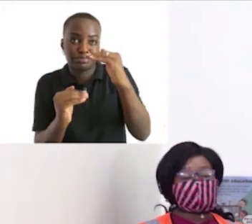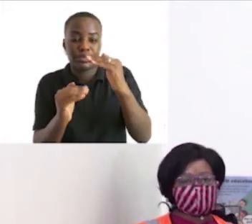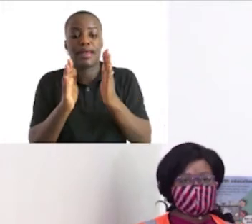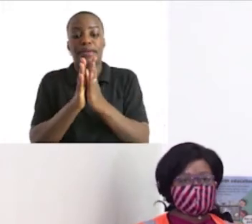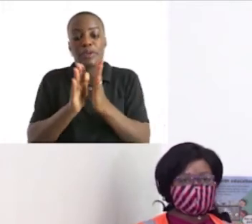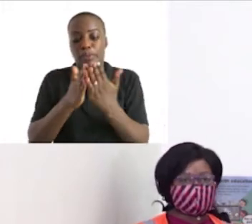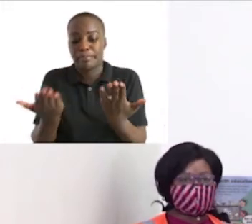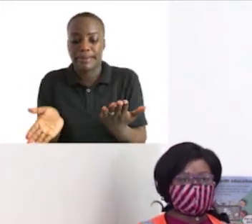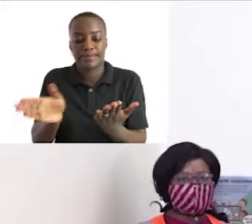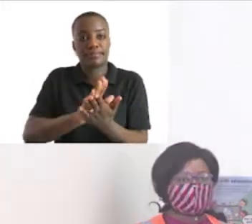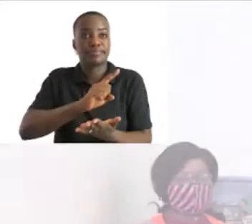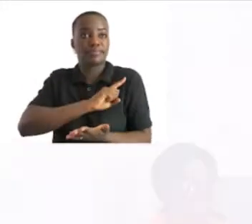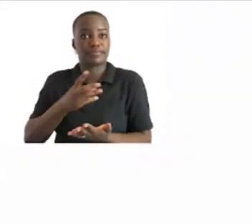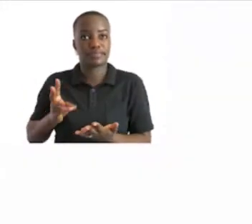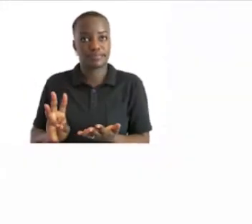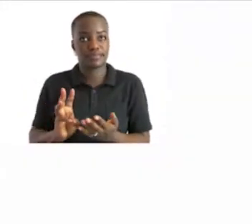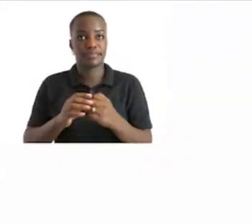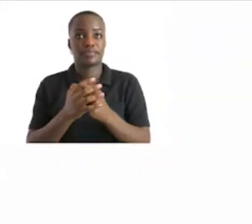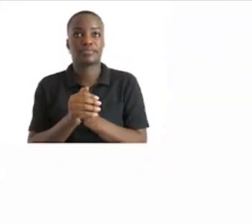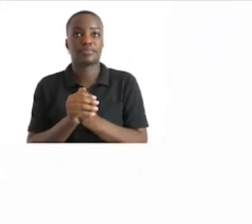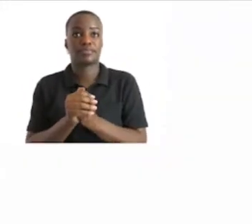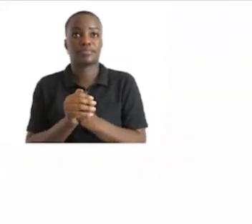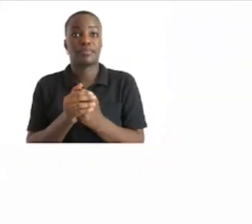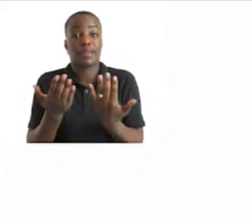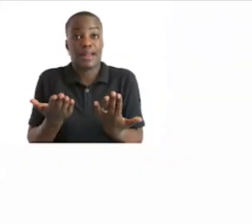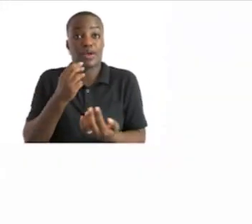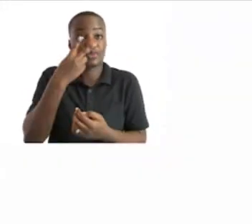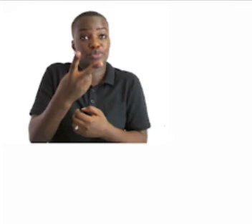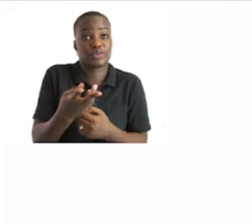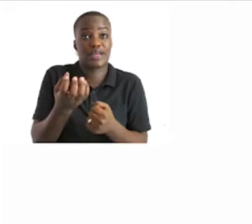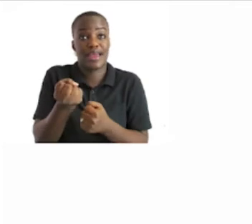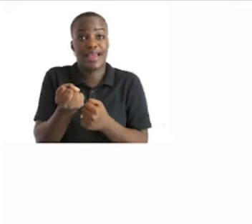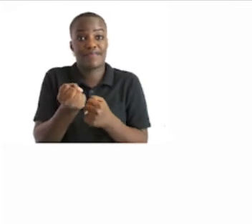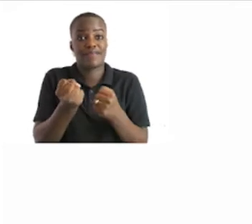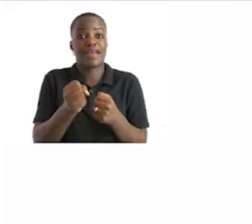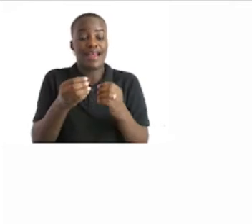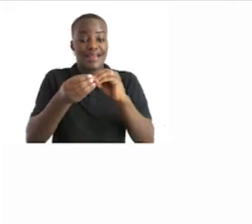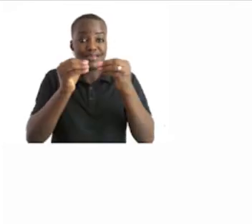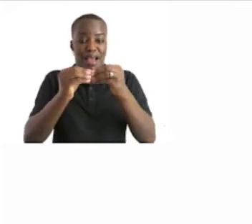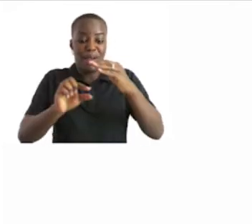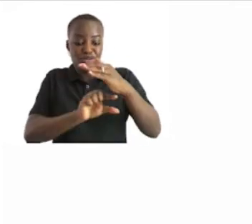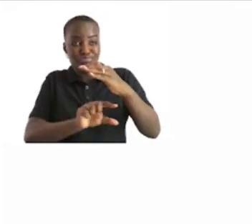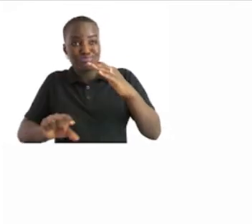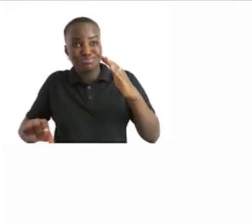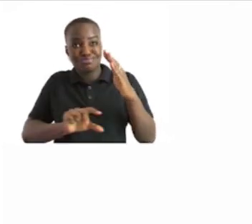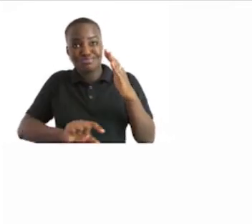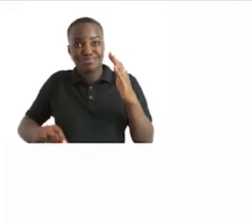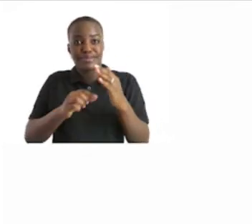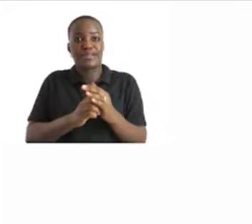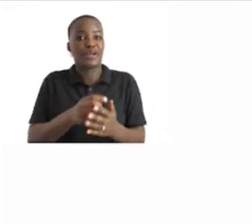page 16. On page 16, you can see that there are numbers below. We have